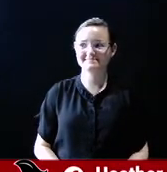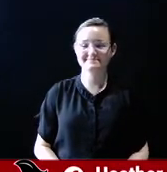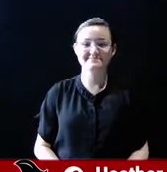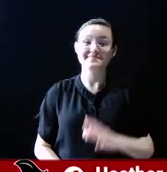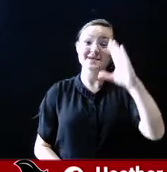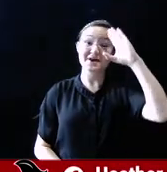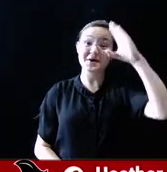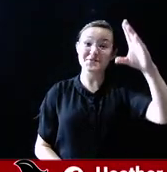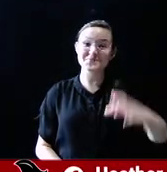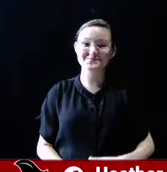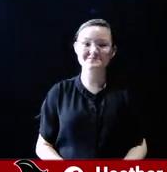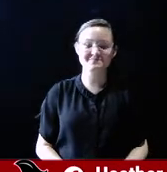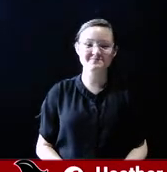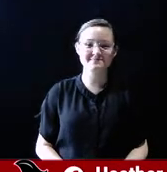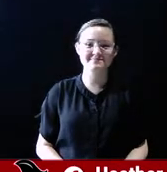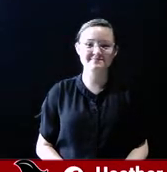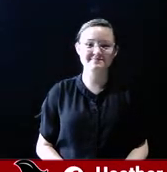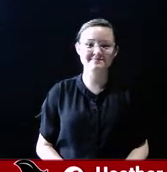Hello,